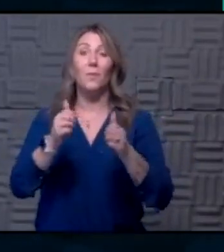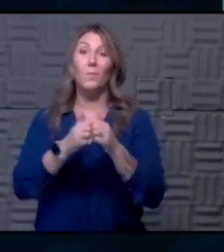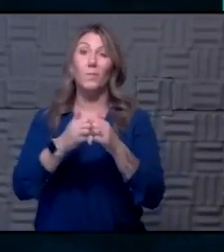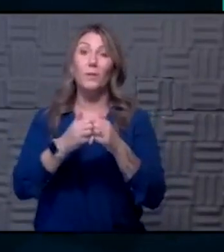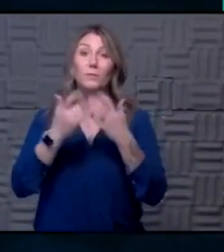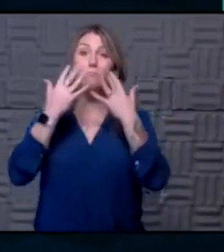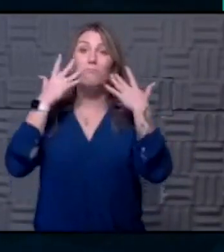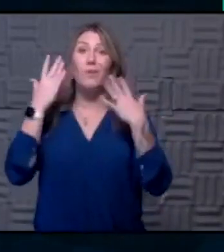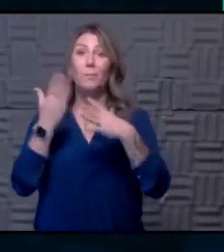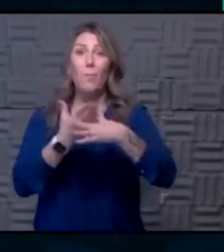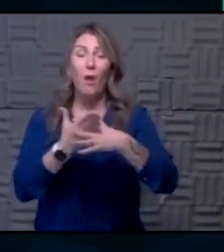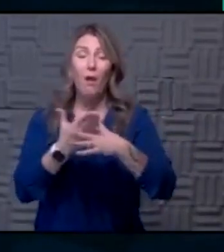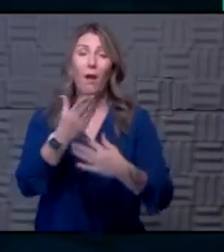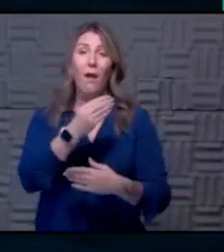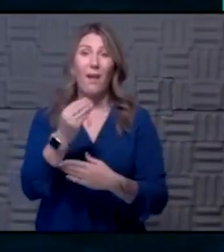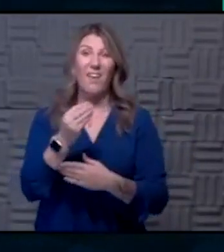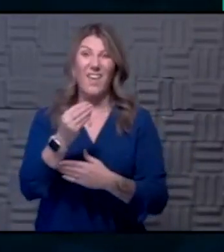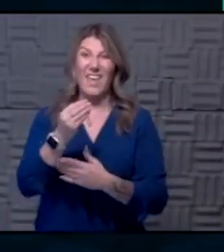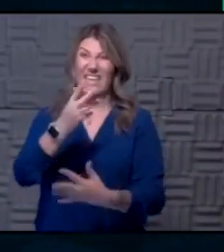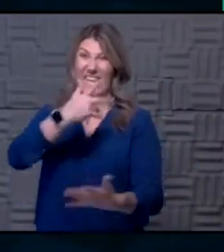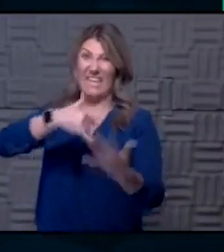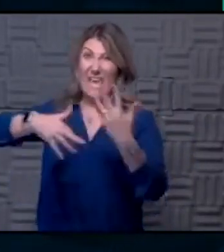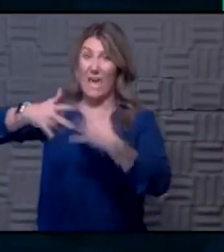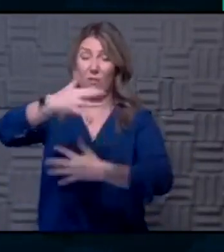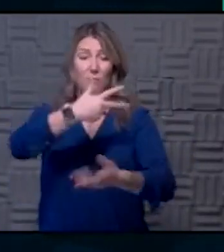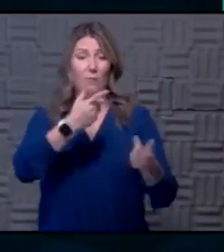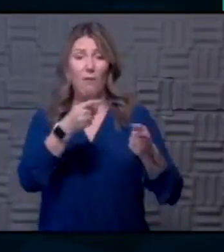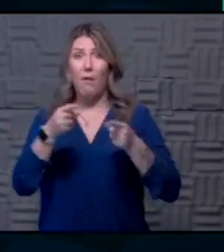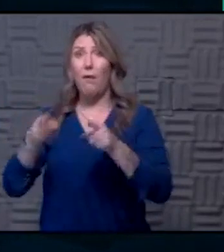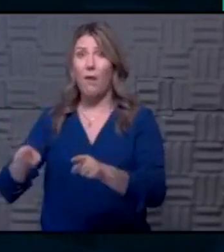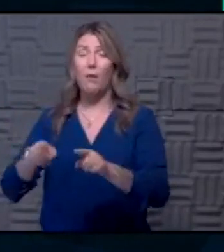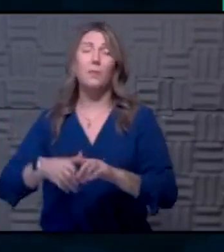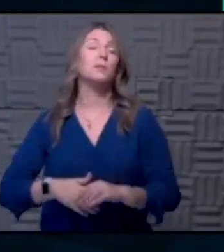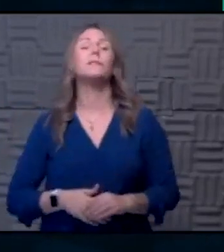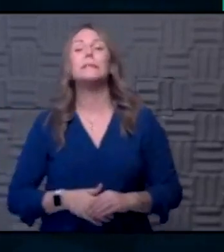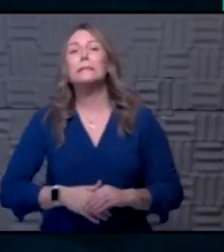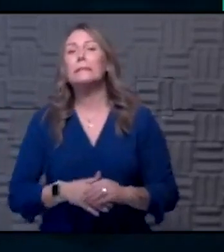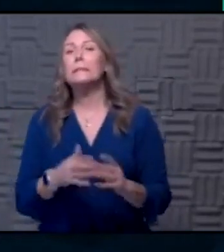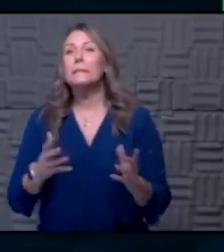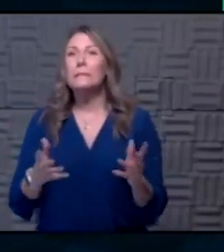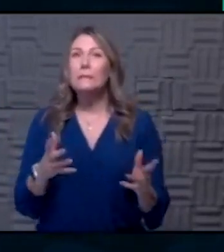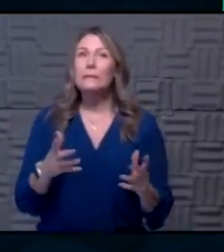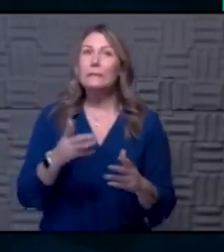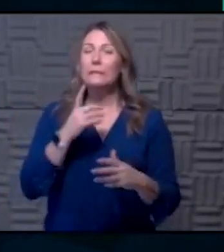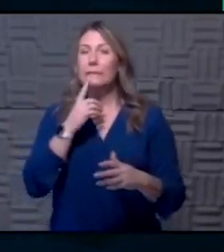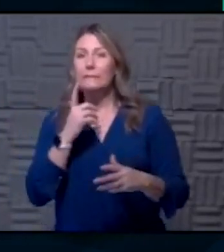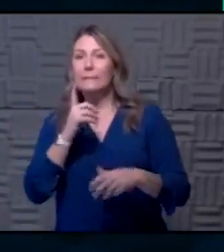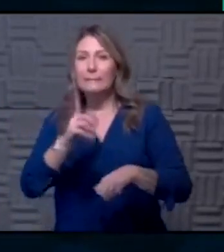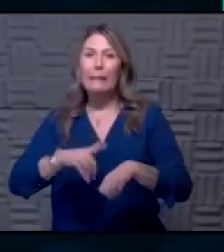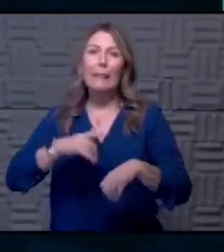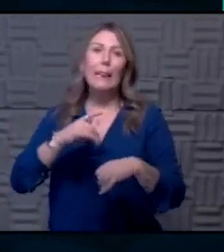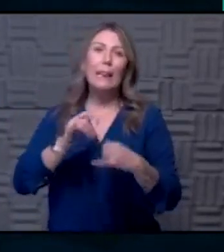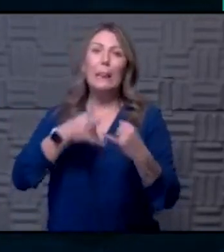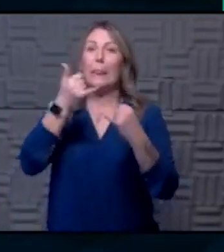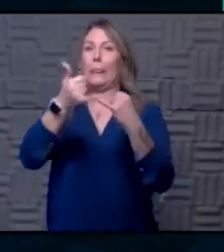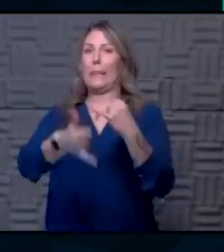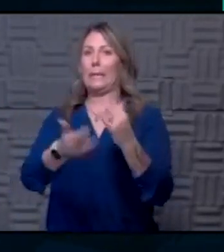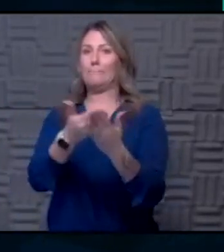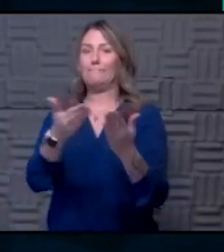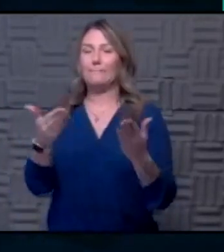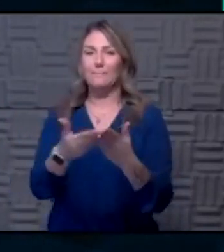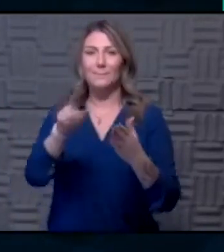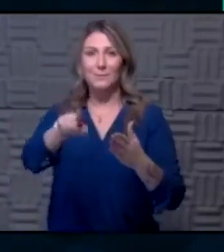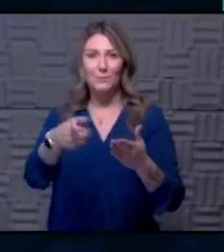and religious gathering coming along, it's just the last leg of our efforts. We need to keep our